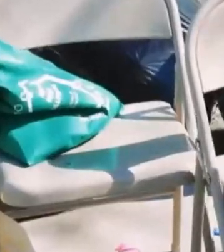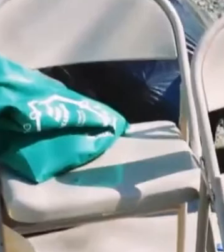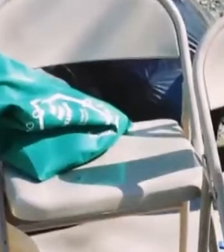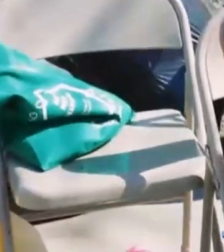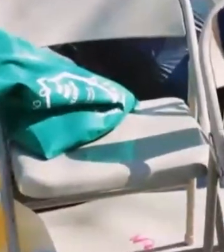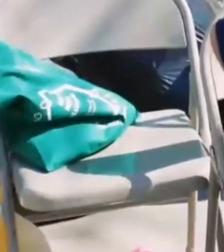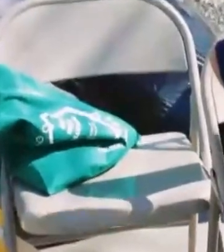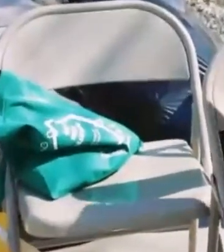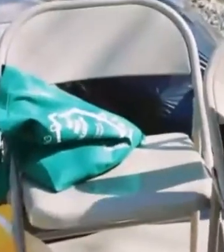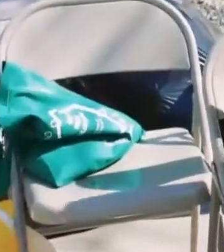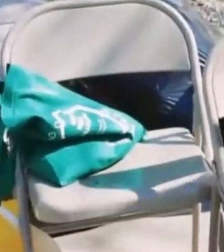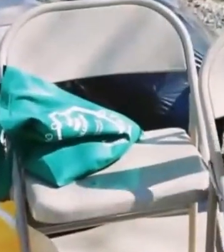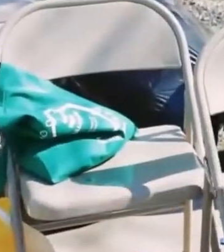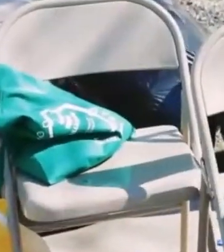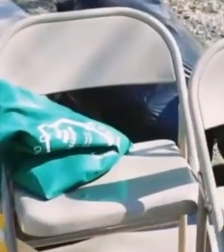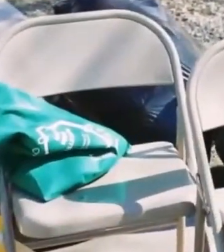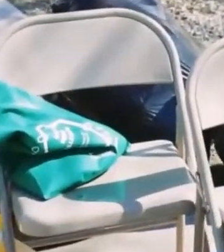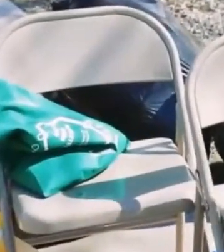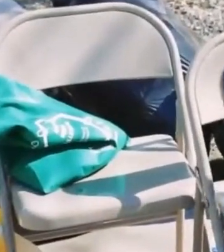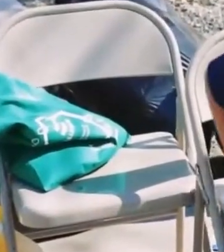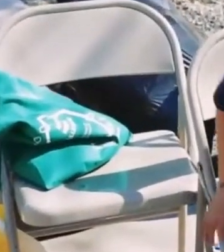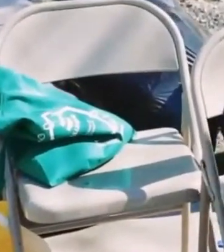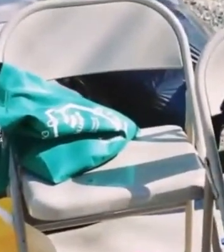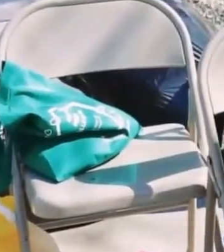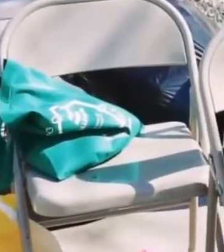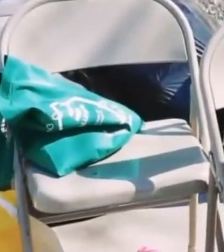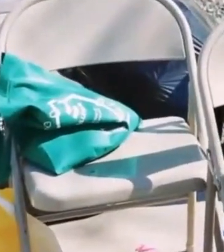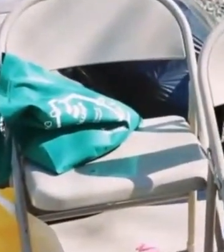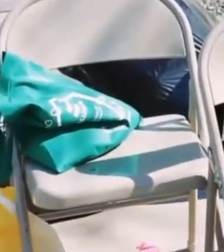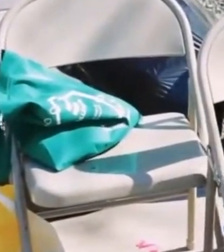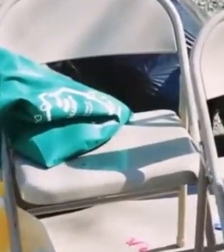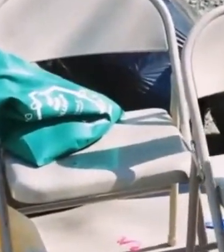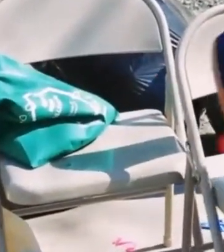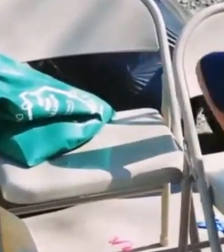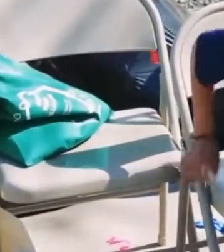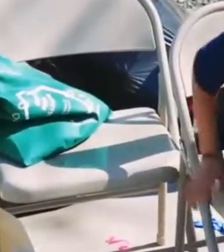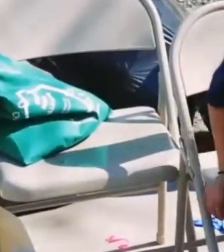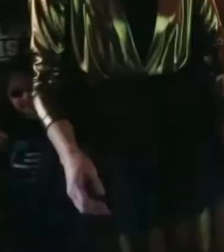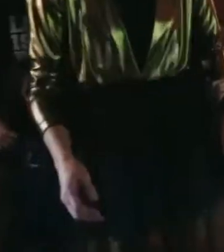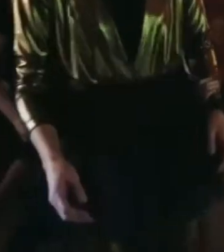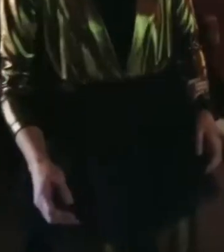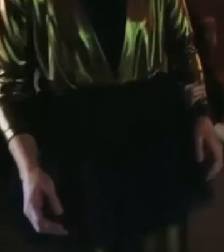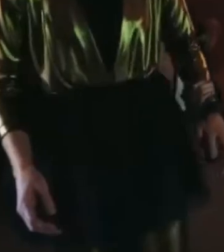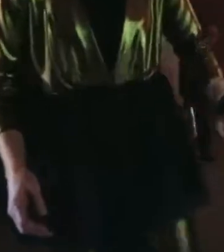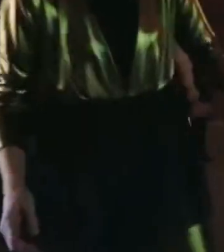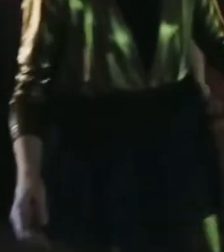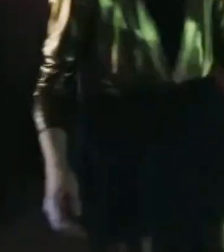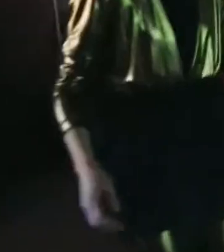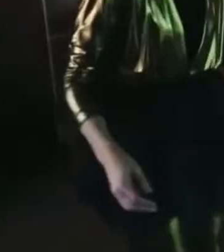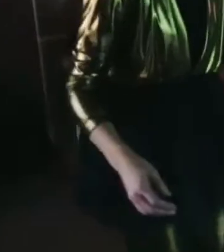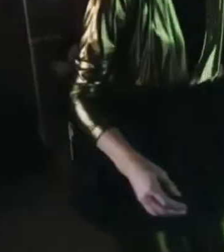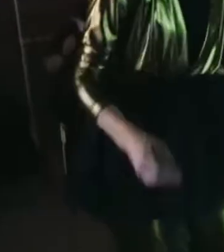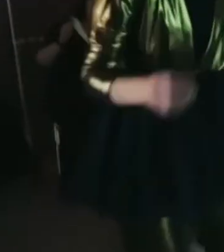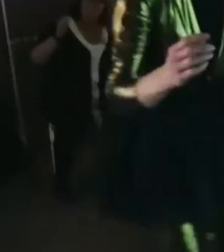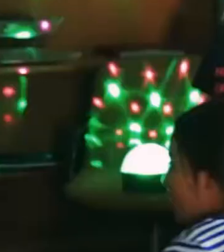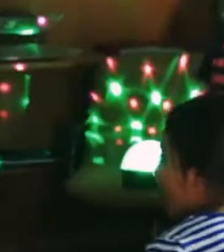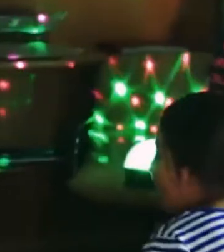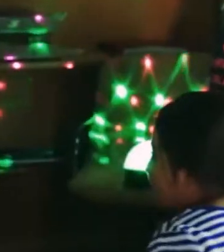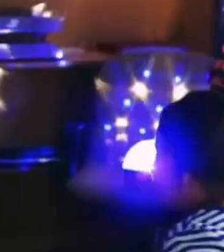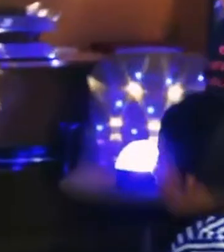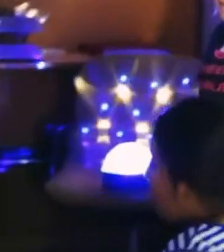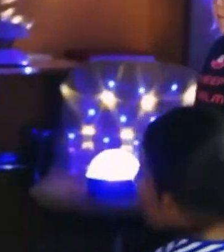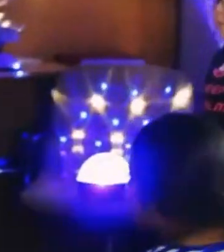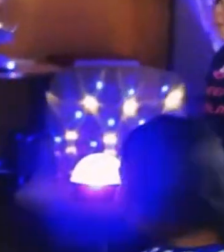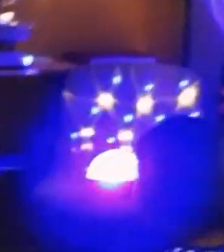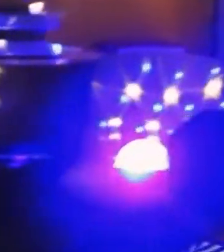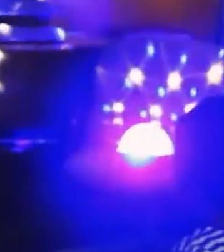a ball. A girl bounces on a balloon attempting to pop it. In a classroom, staff and students